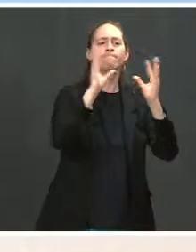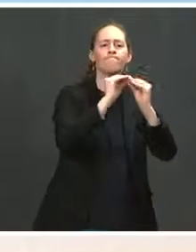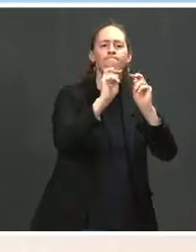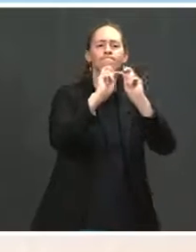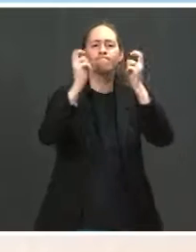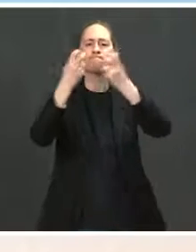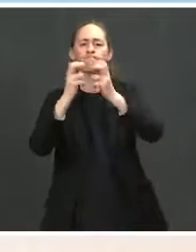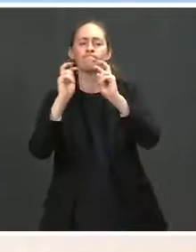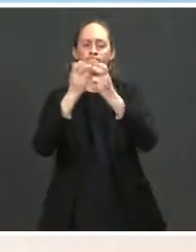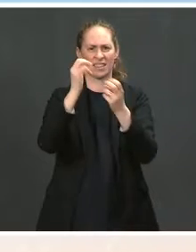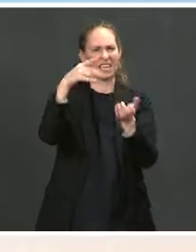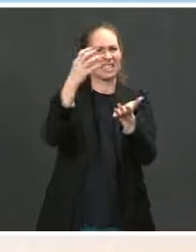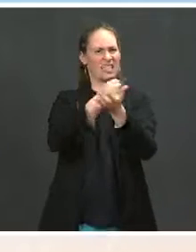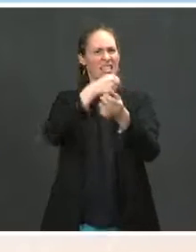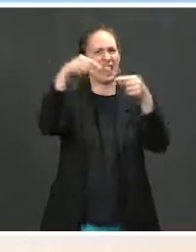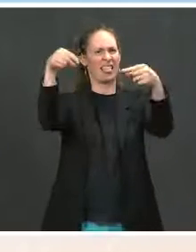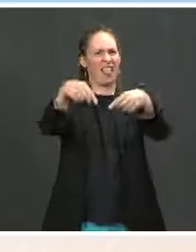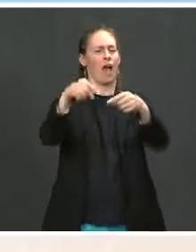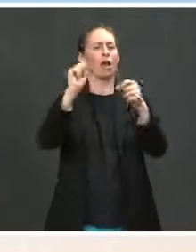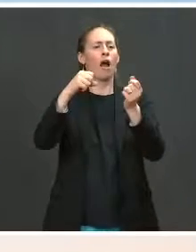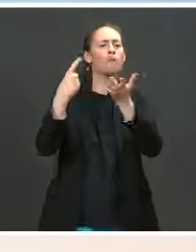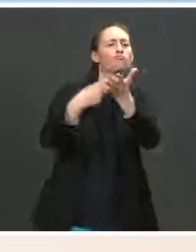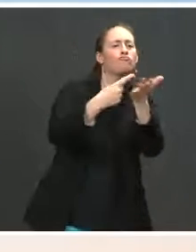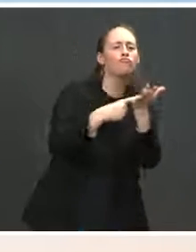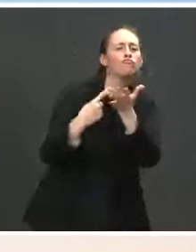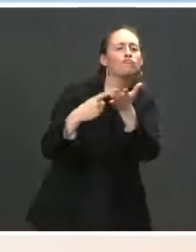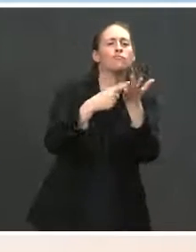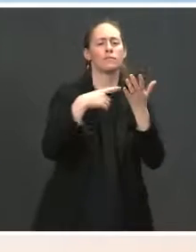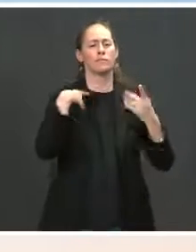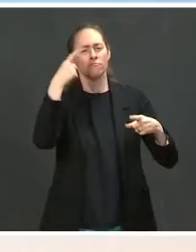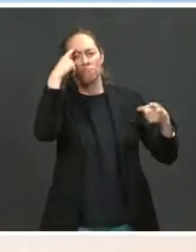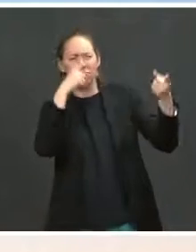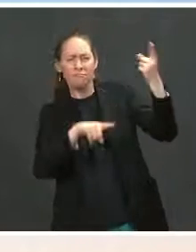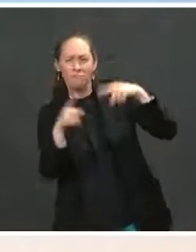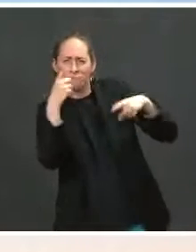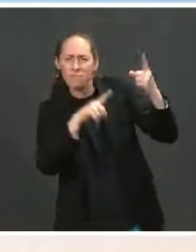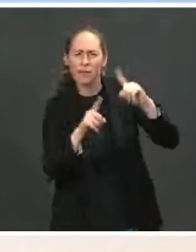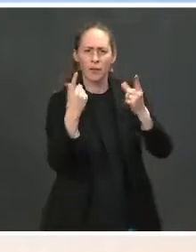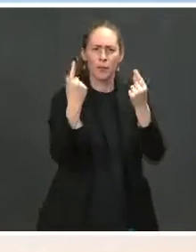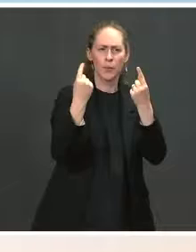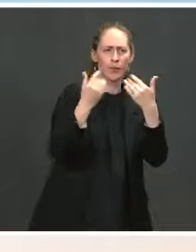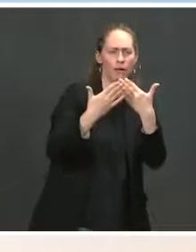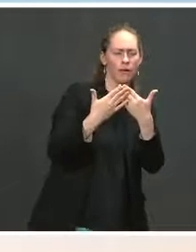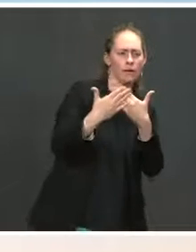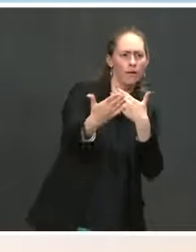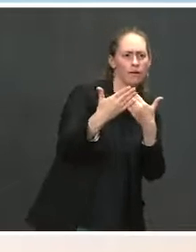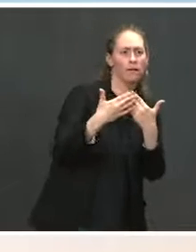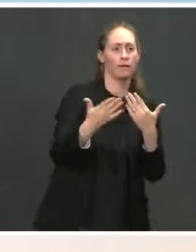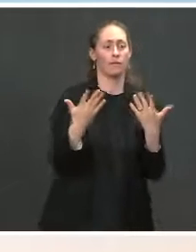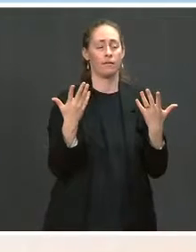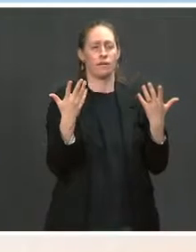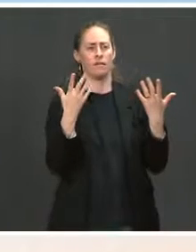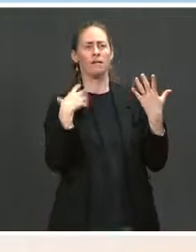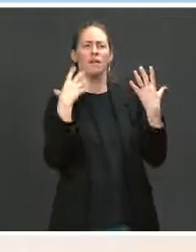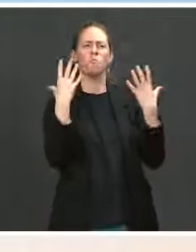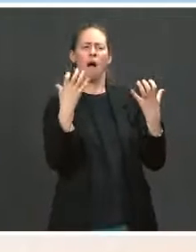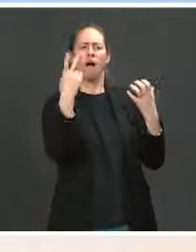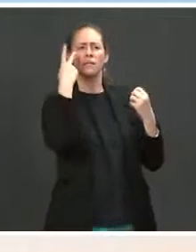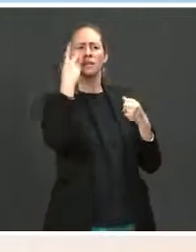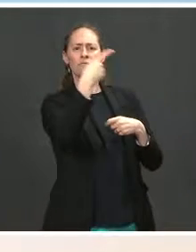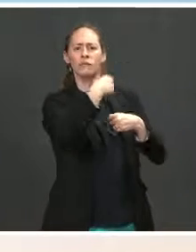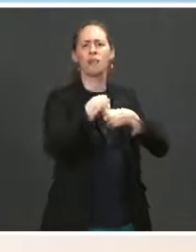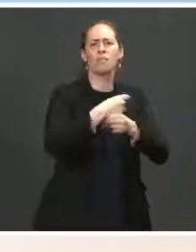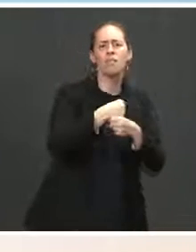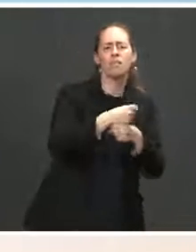where we agree and can work together, whether it's a continuation of non-proliferation efforts. Obviously, they're a partner in the